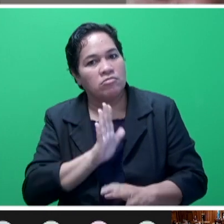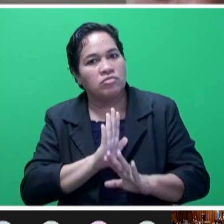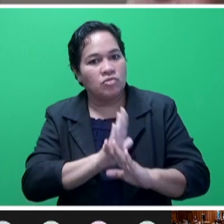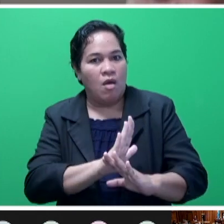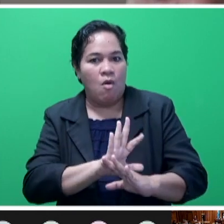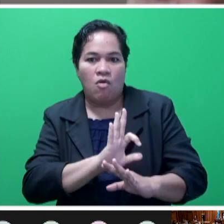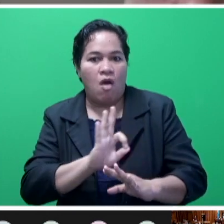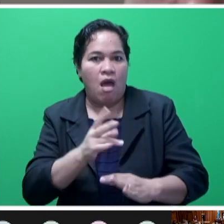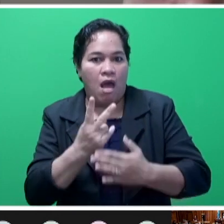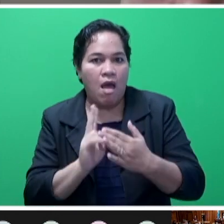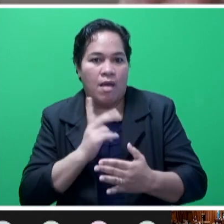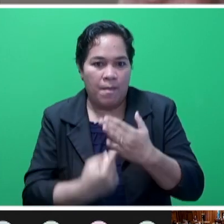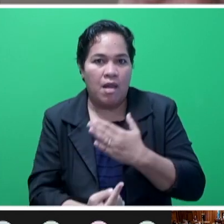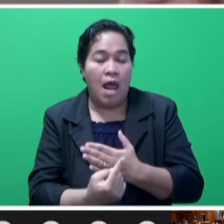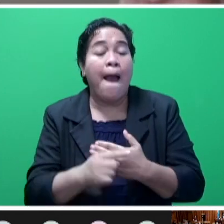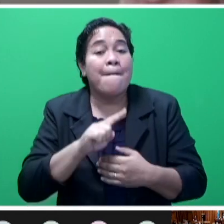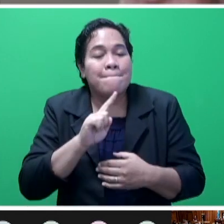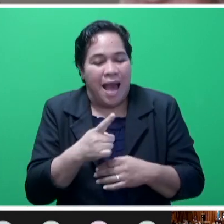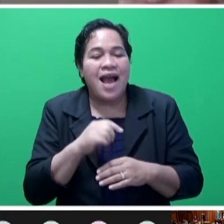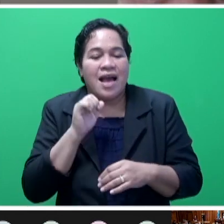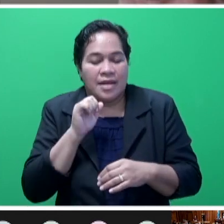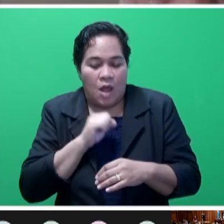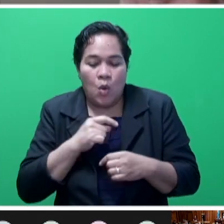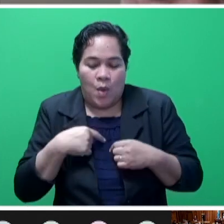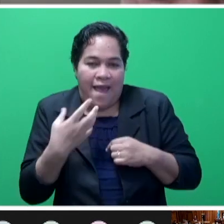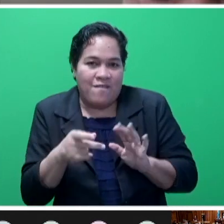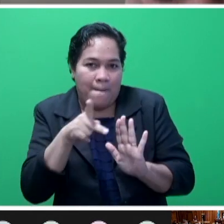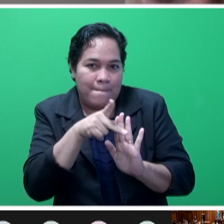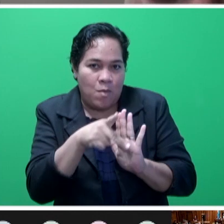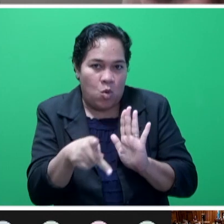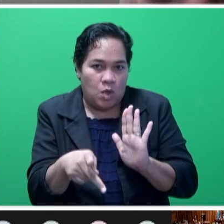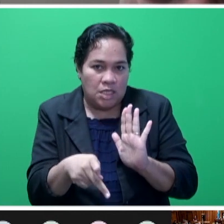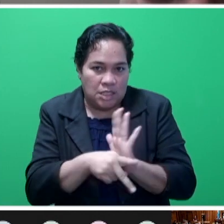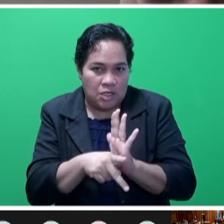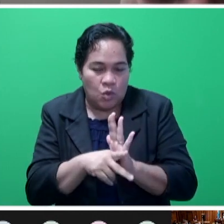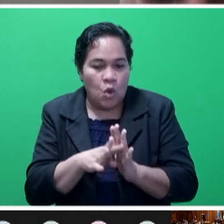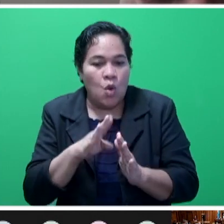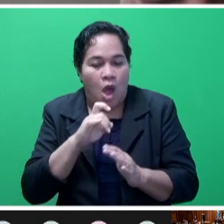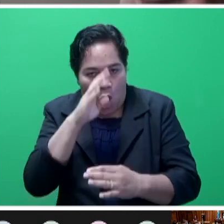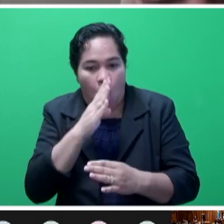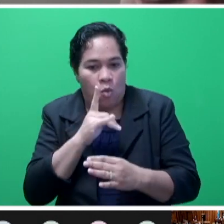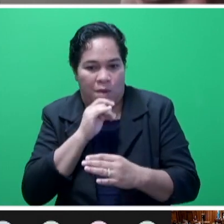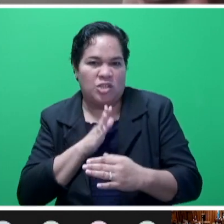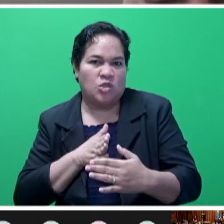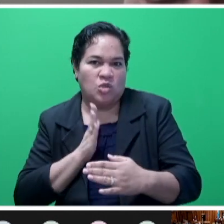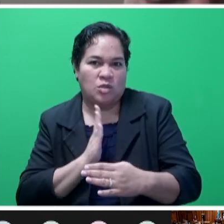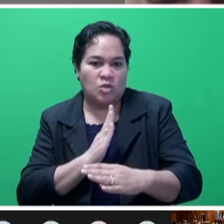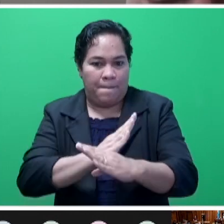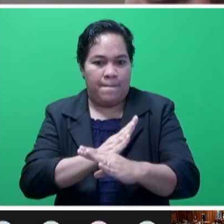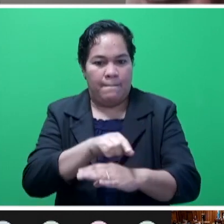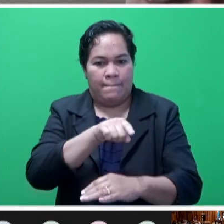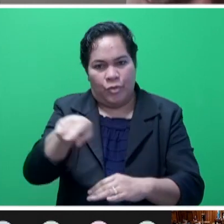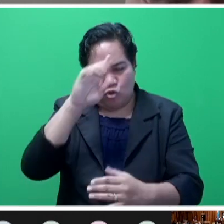repeated. However, we do have a number of policies that act as a deterrent for students as